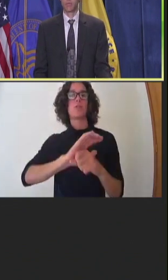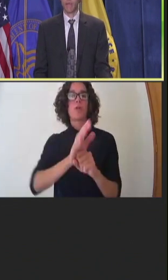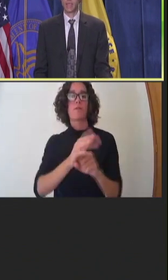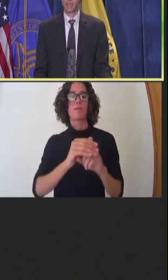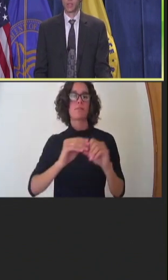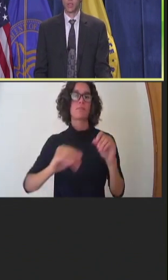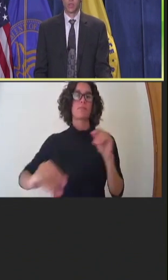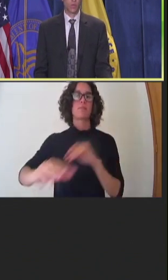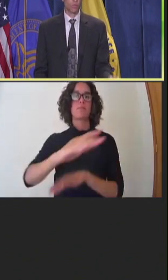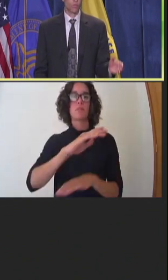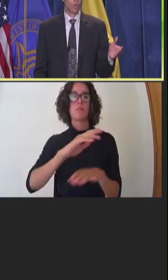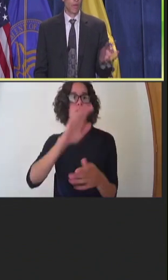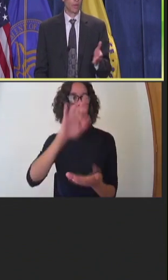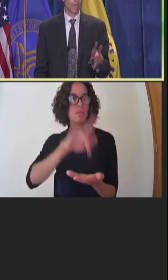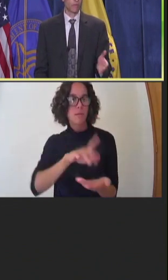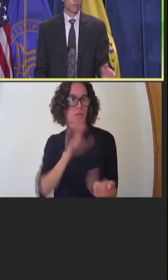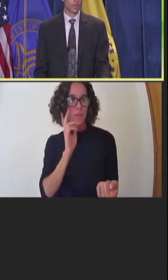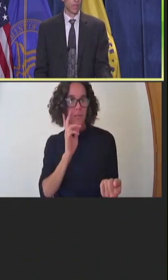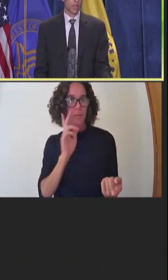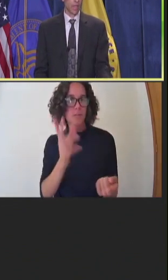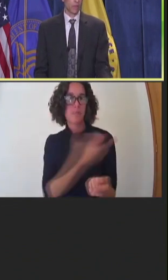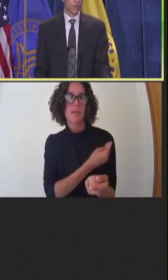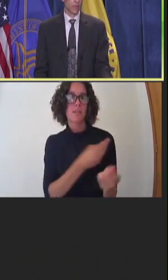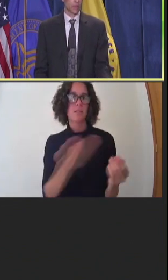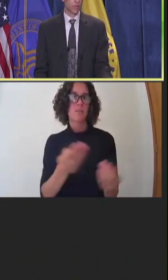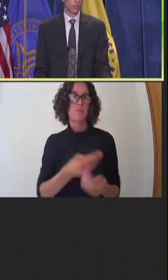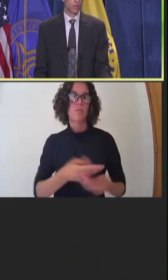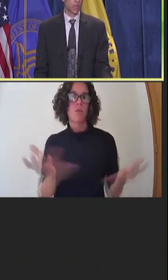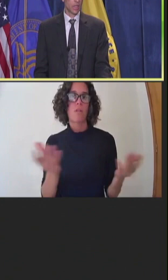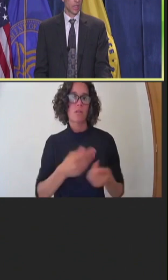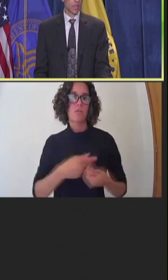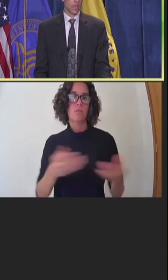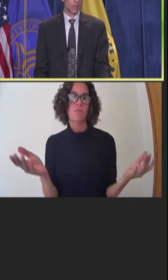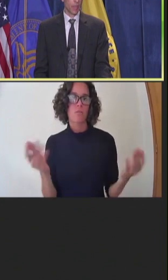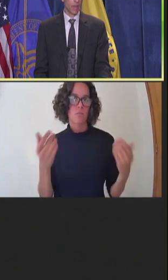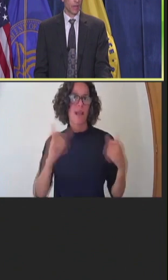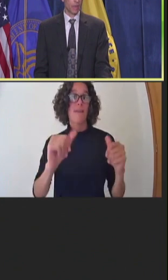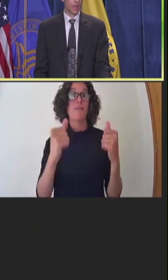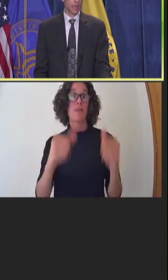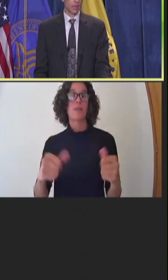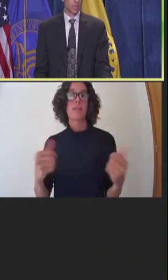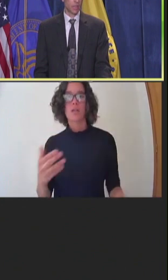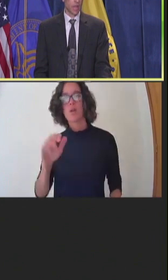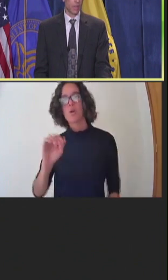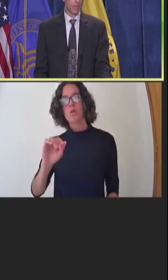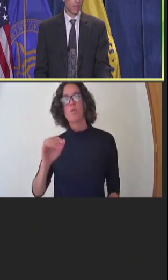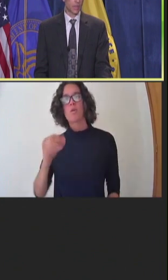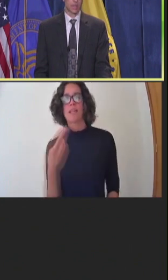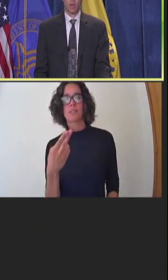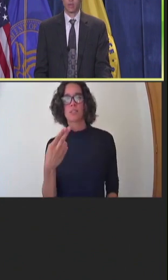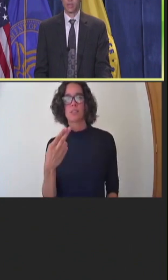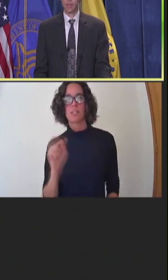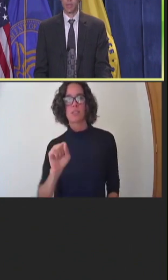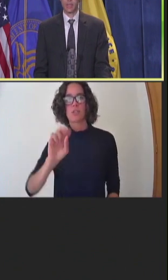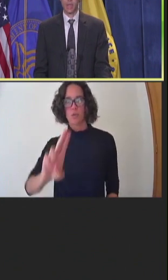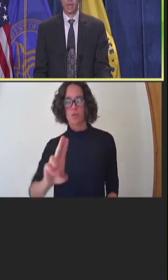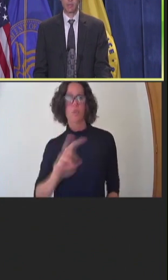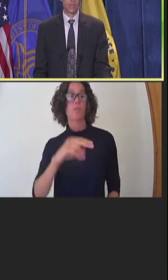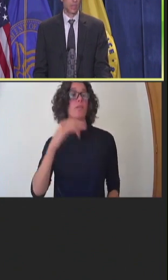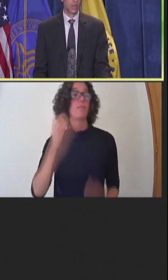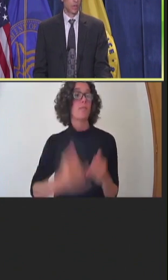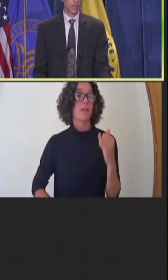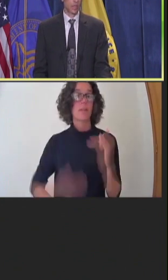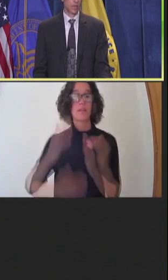the vaccine rollout effort at OHSU. And then finally, across the top are the sampling